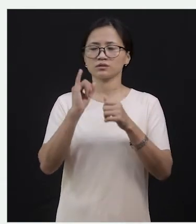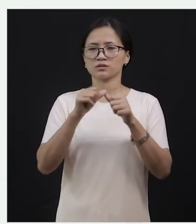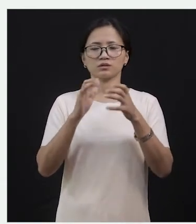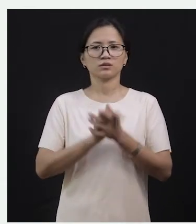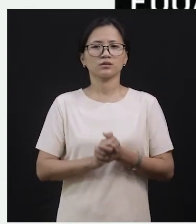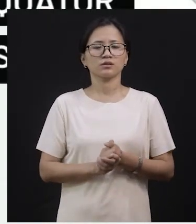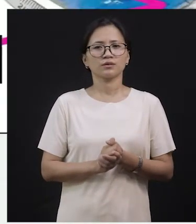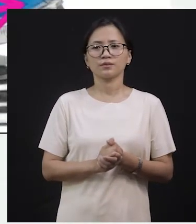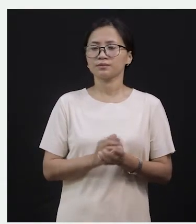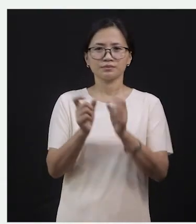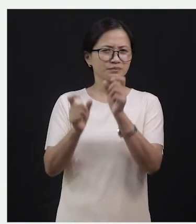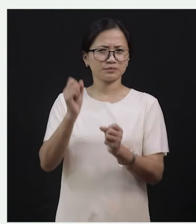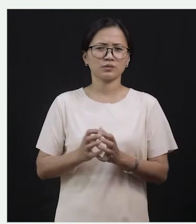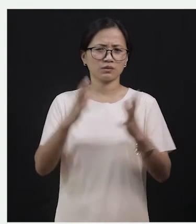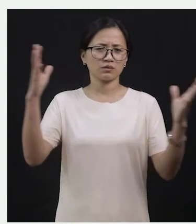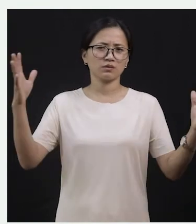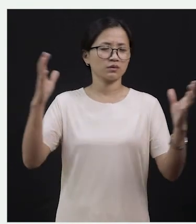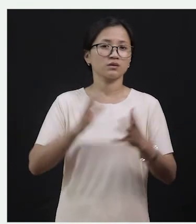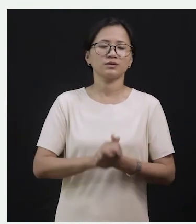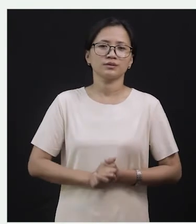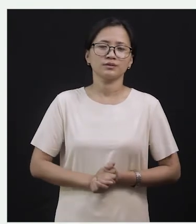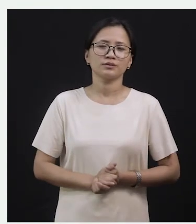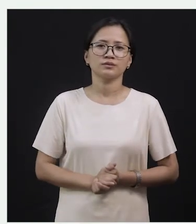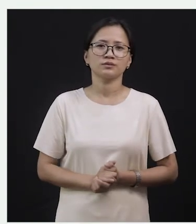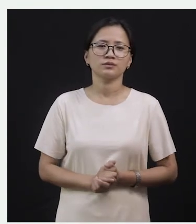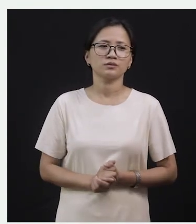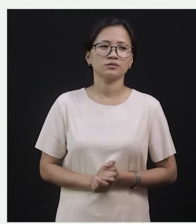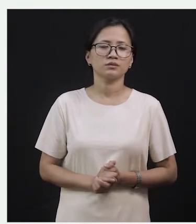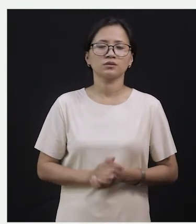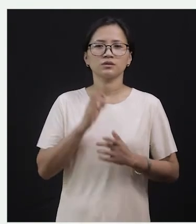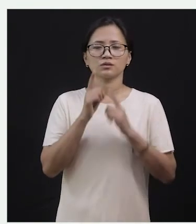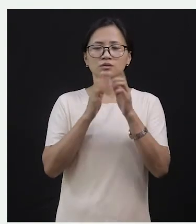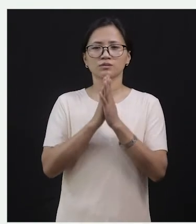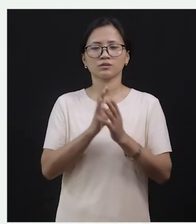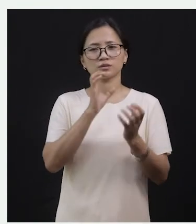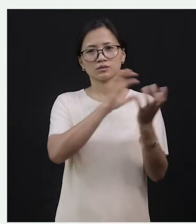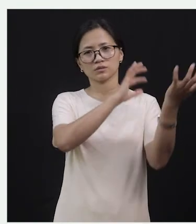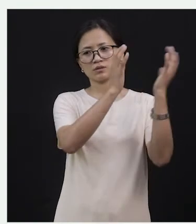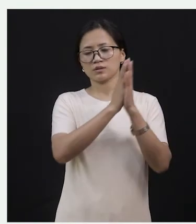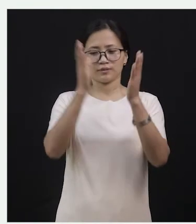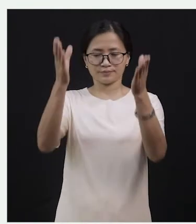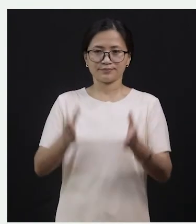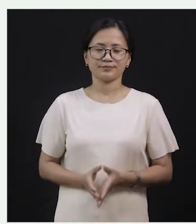even the population is very high in Asian countries. So when we talk about the countries again,